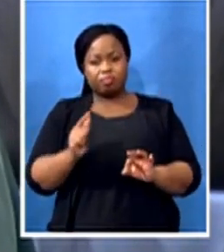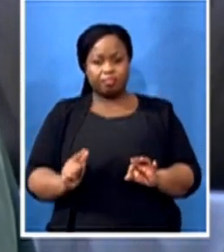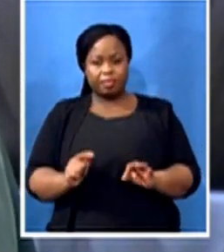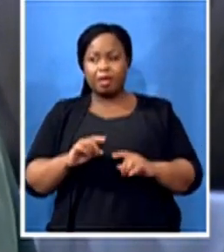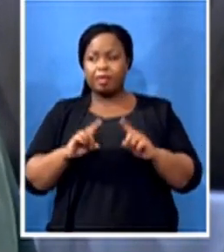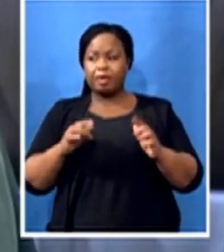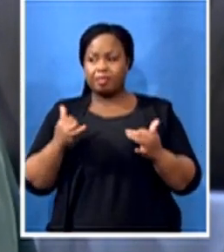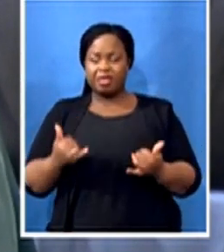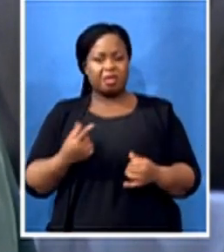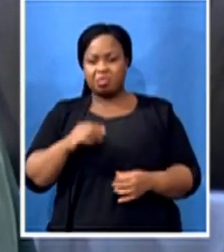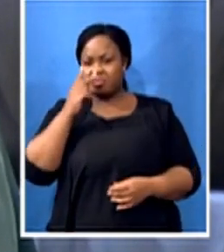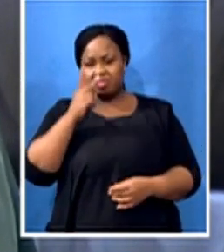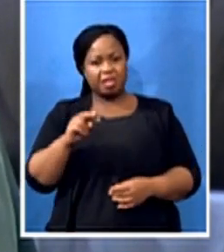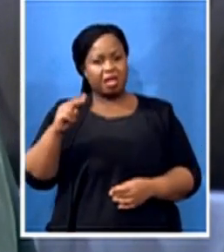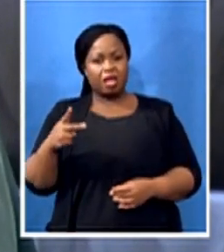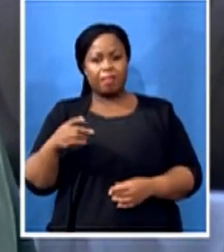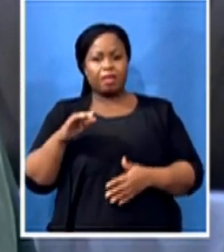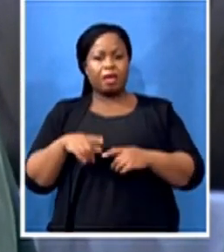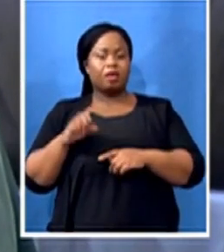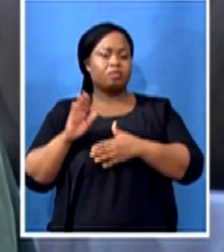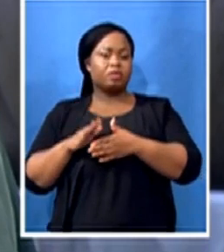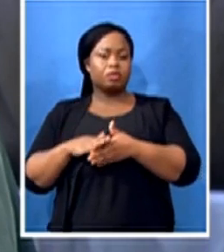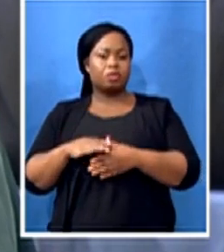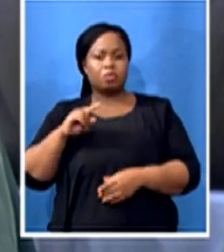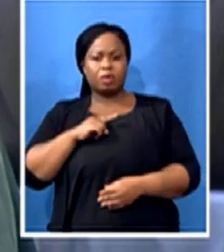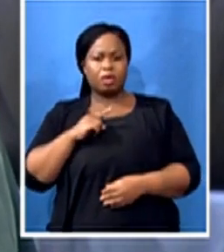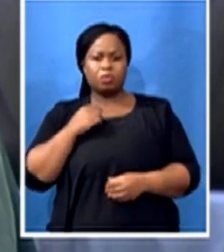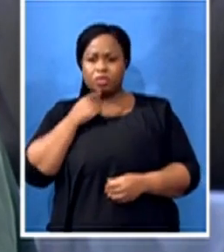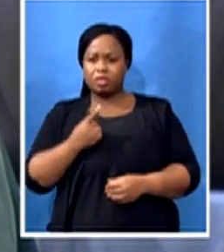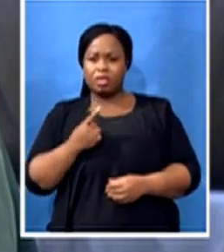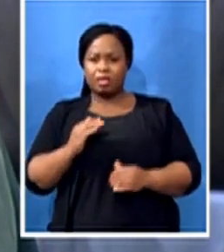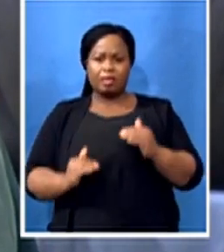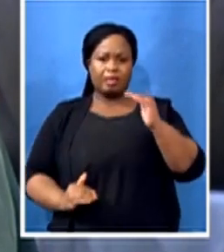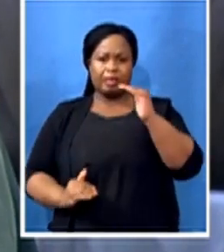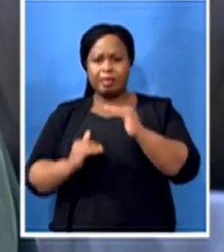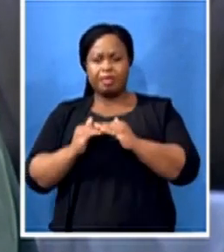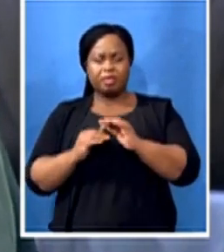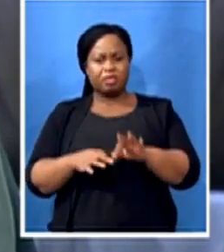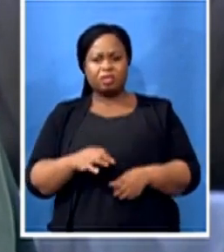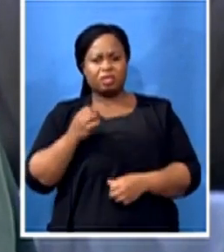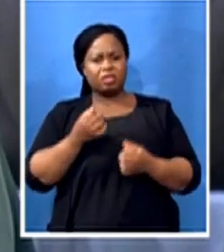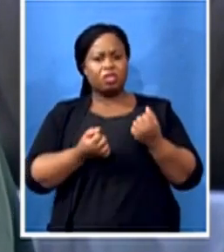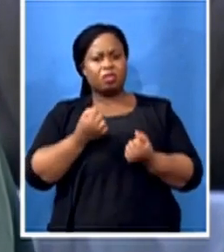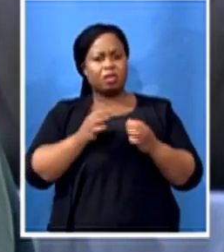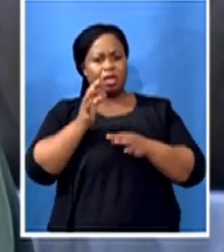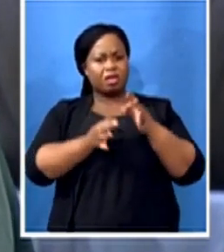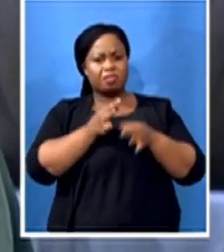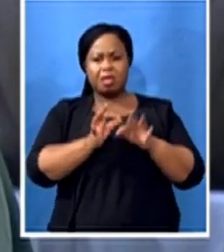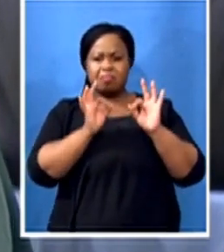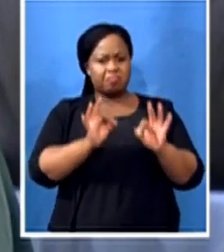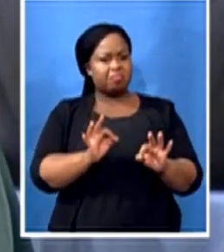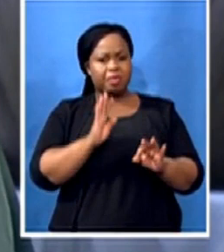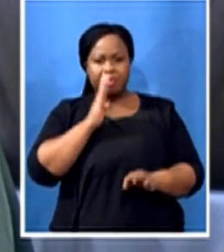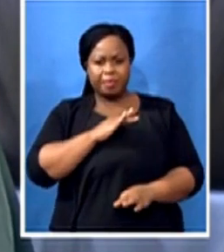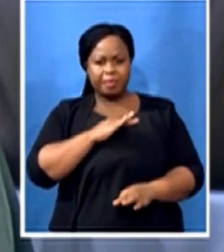hold that the limitation is justified. It is thus declared that insofar